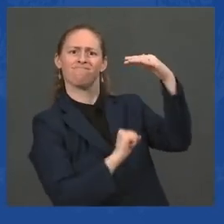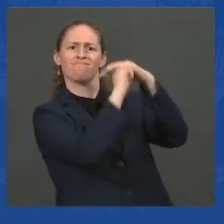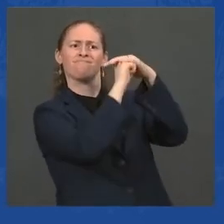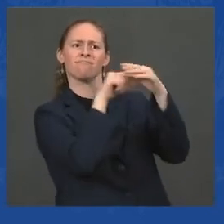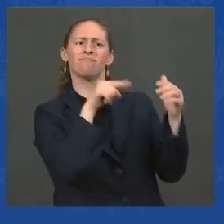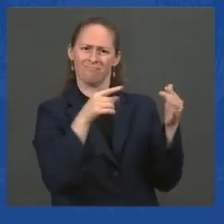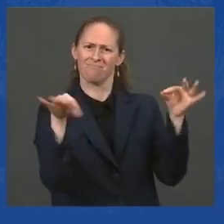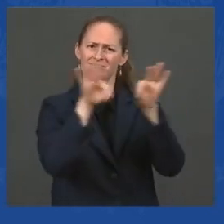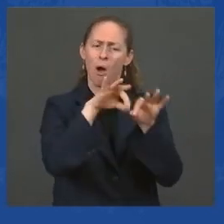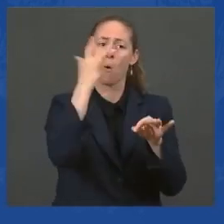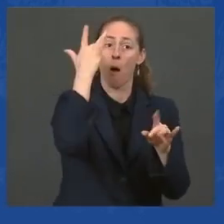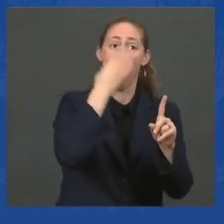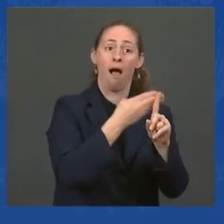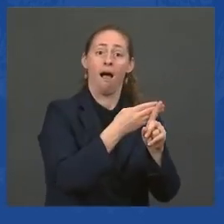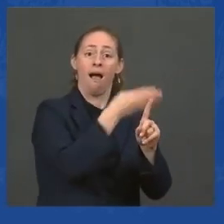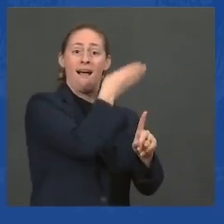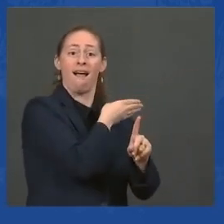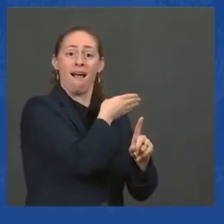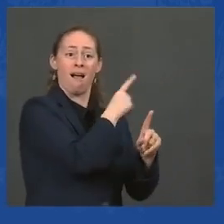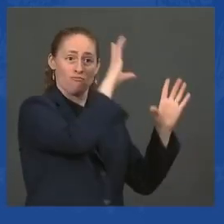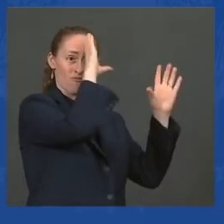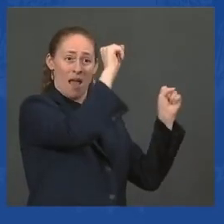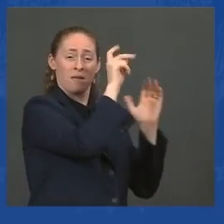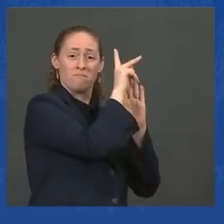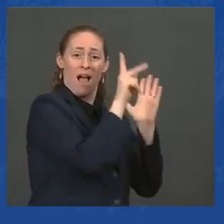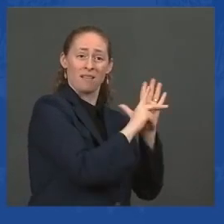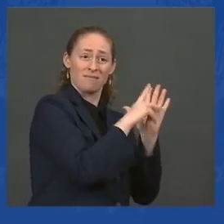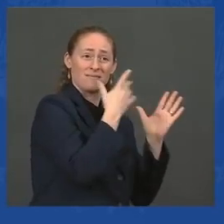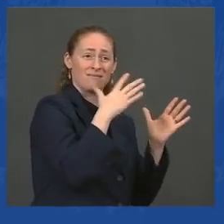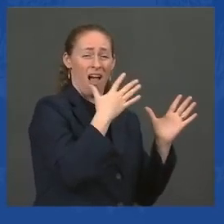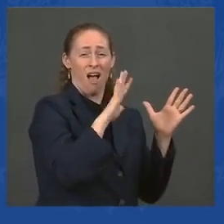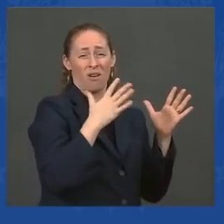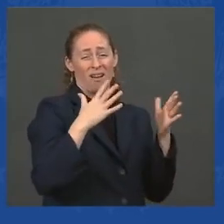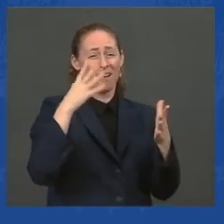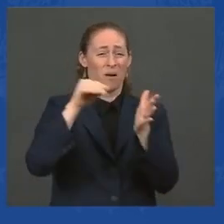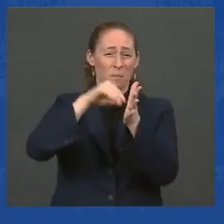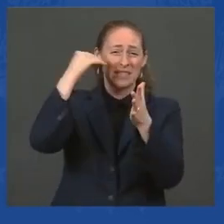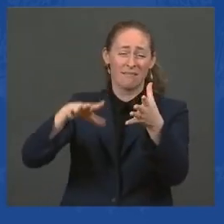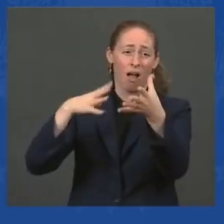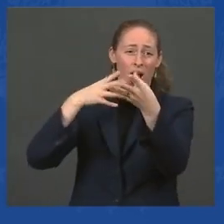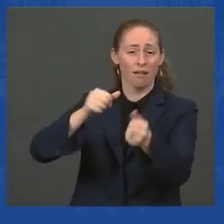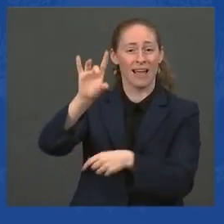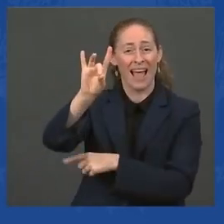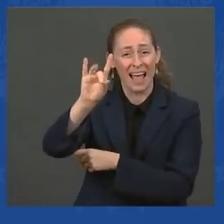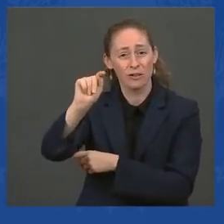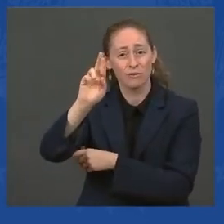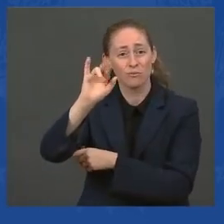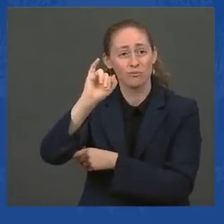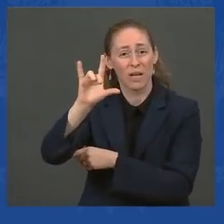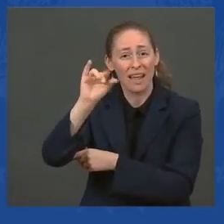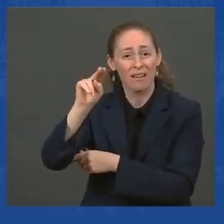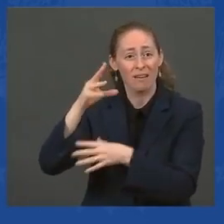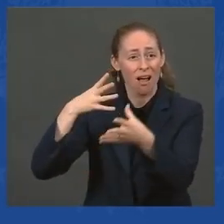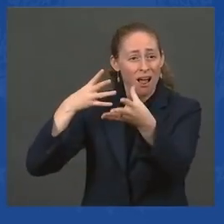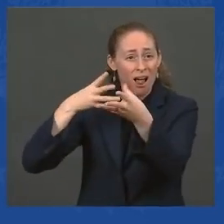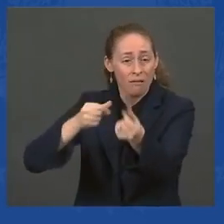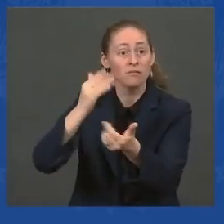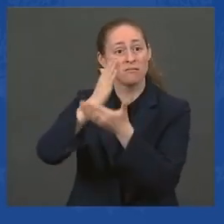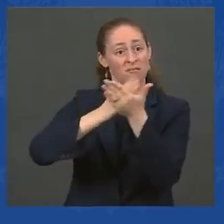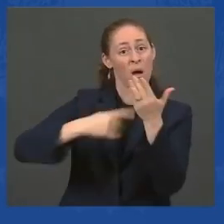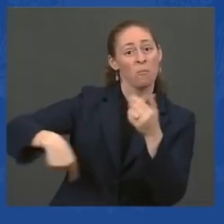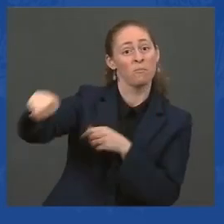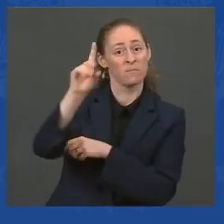called the filibuster. To say that in plain English, it means you have to have 60 votes when there's a filibuster. 60